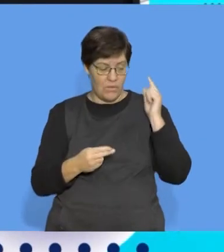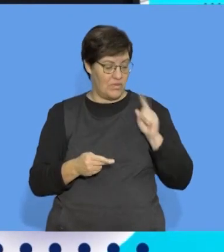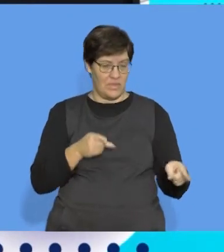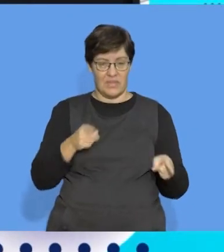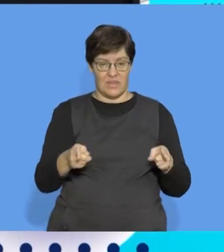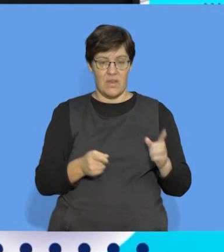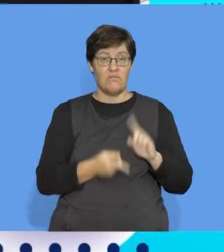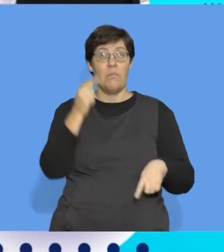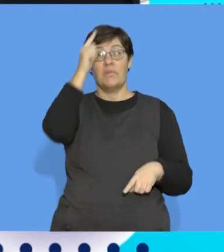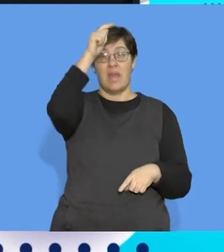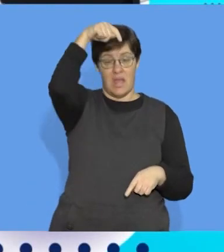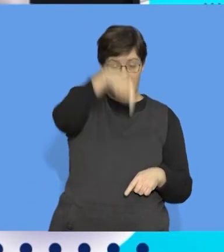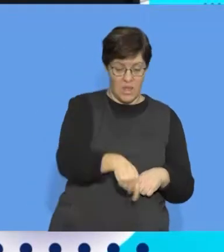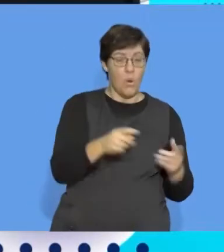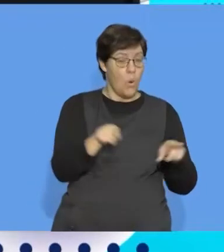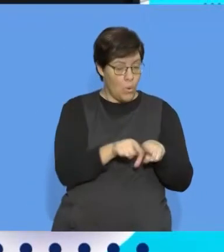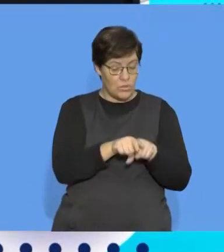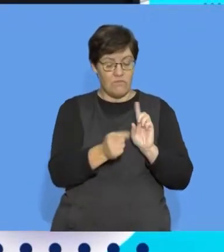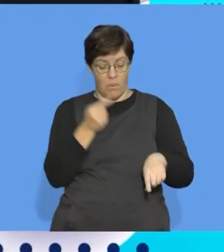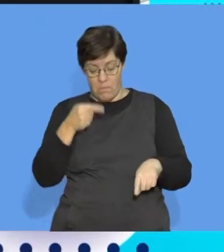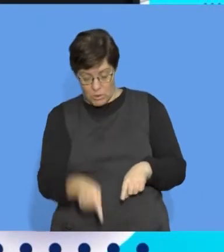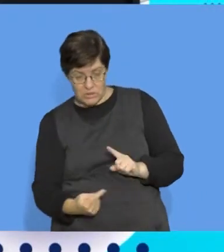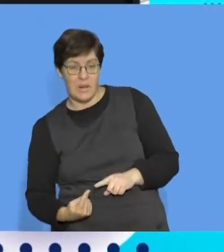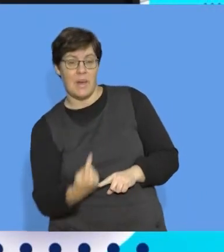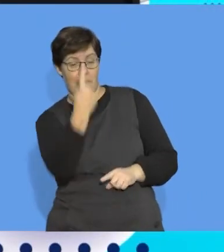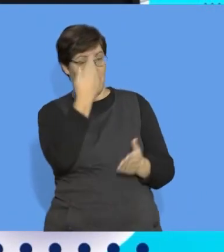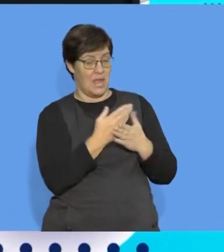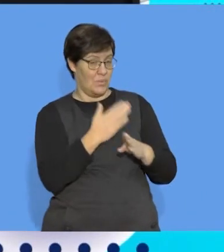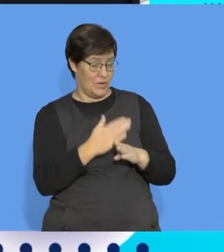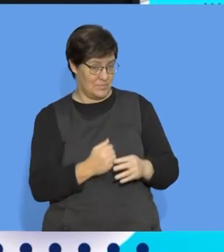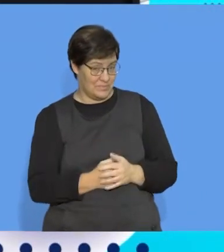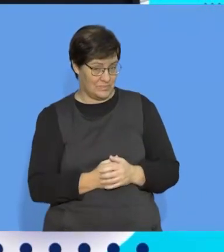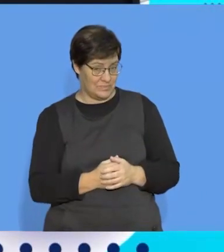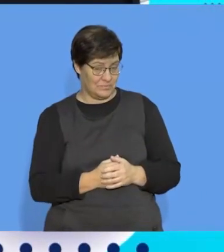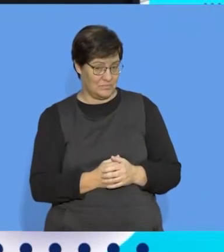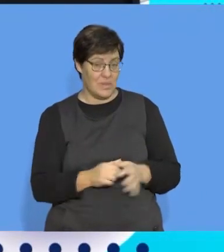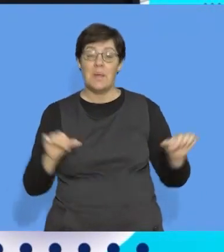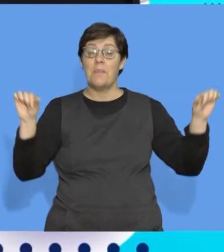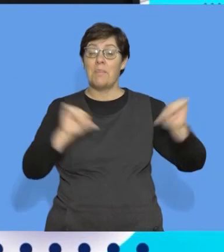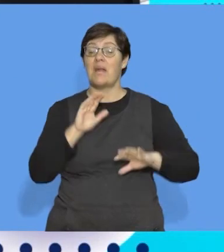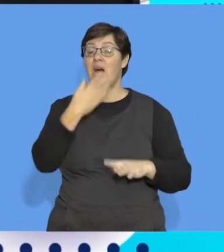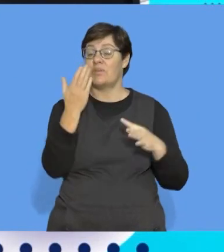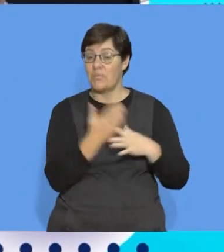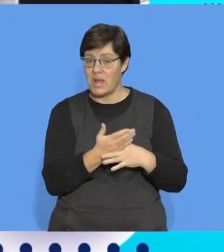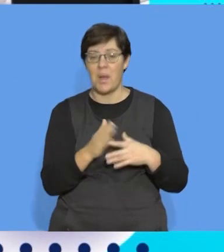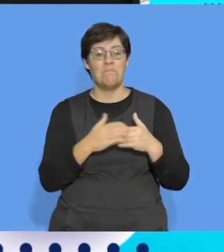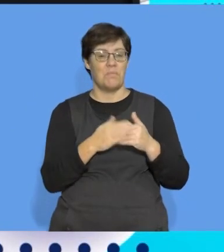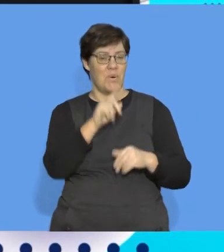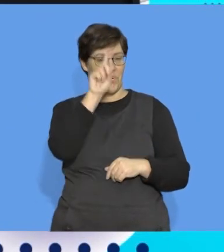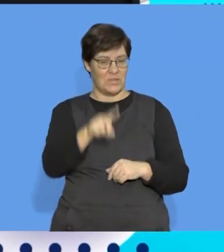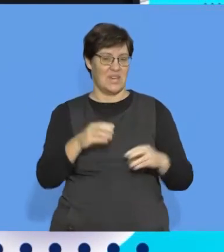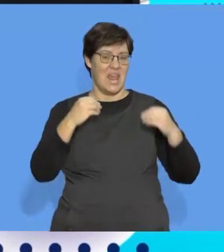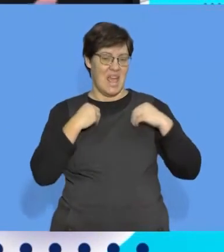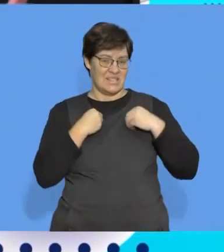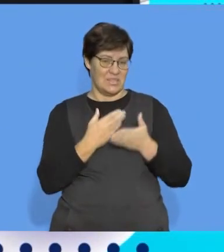You must be able to work both ways, from top to bottom and from bottom up. Okay, guys, when you come